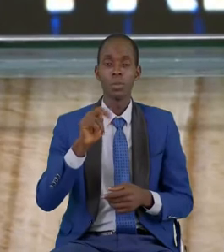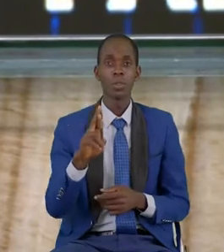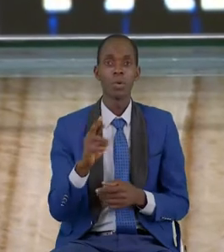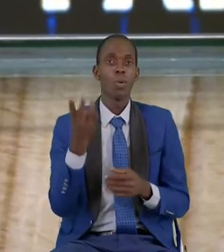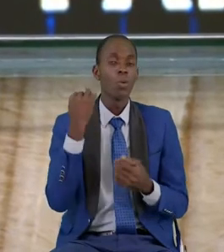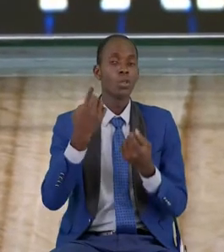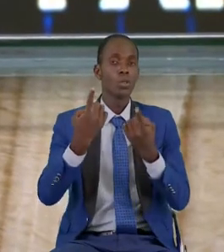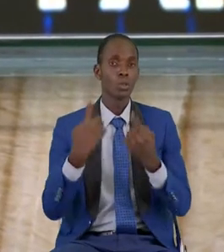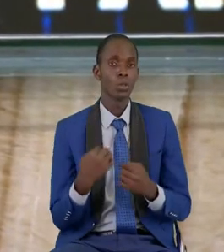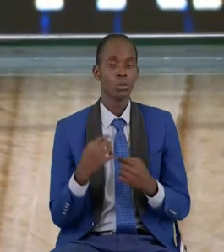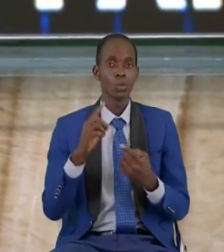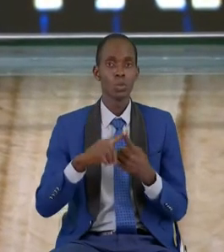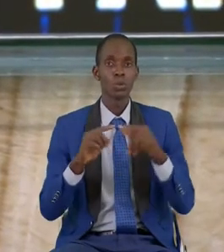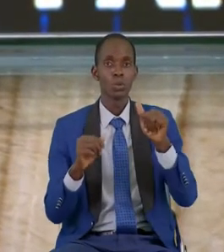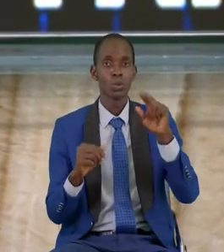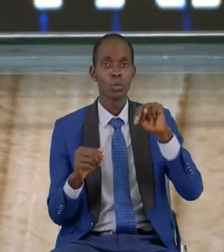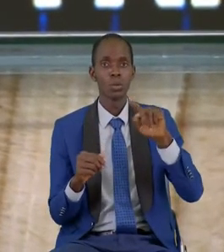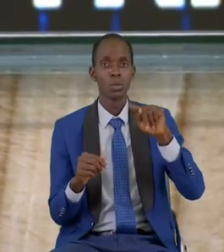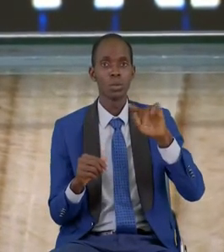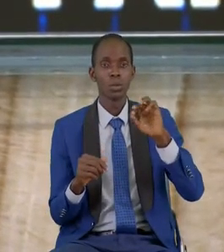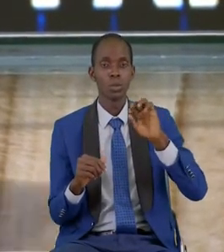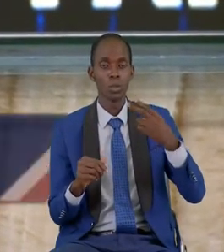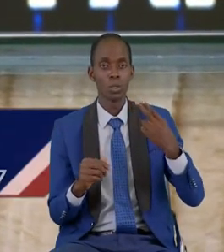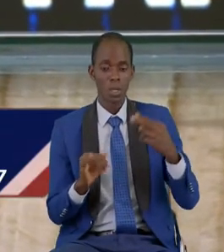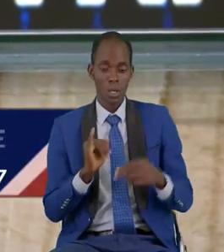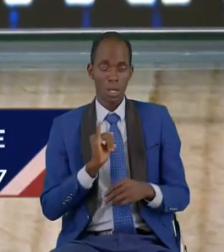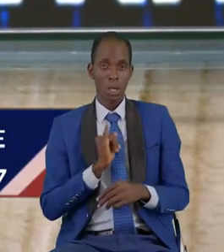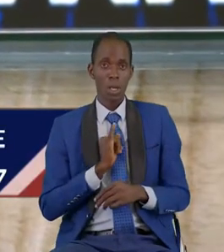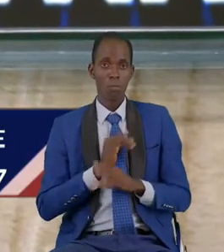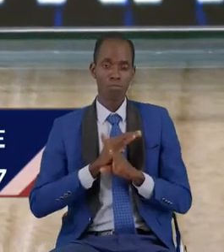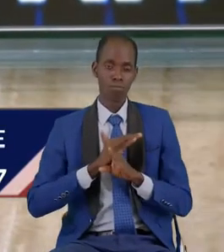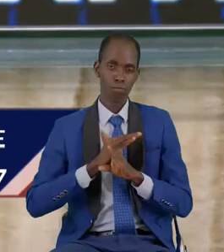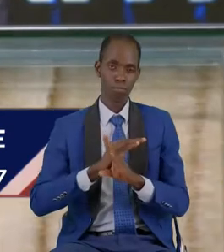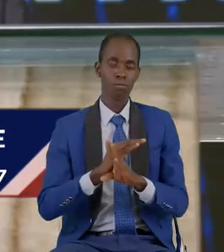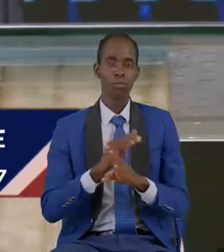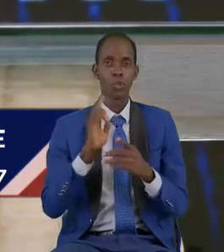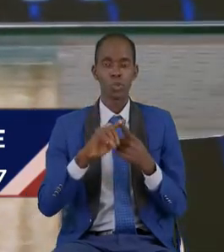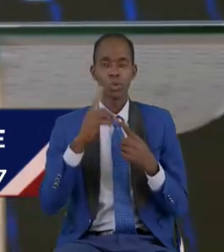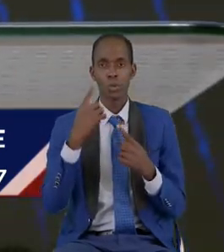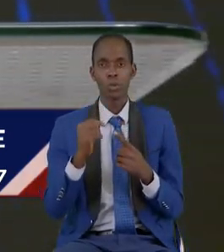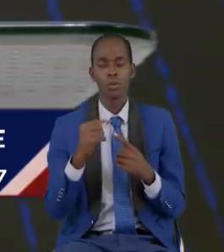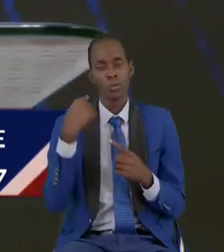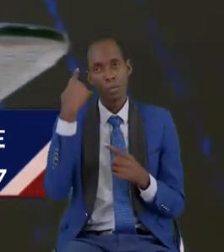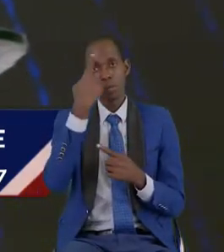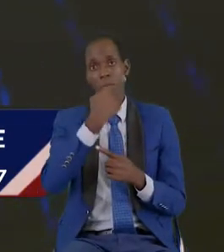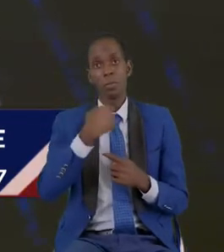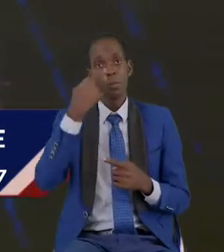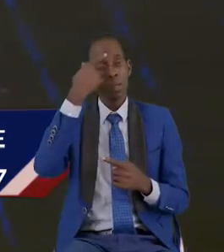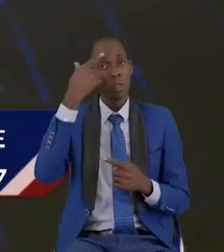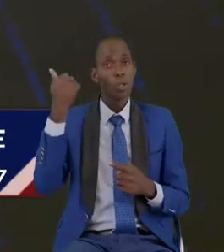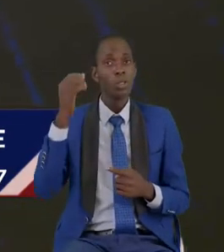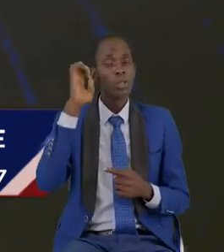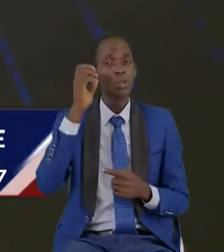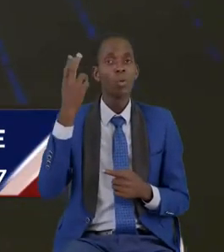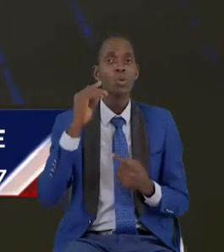Antioch, I withstood him to the face, because he was to be